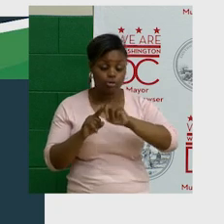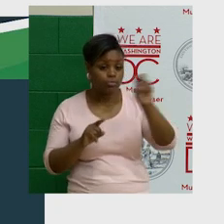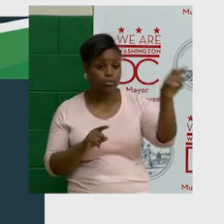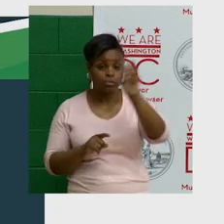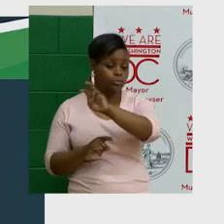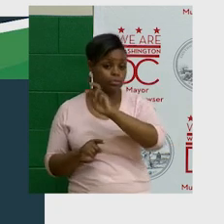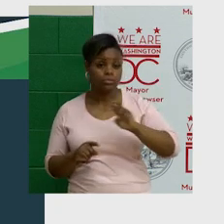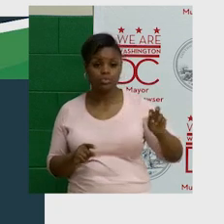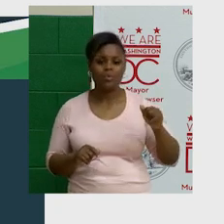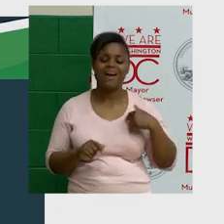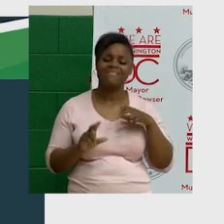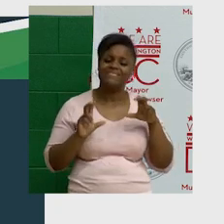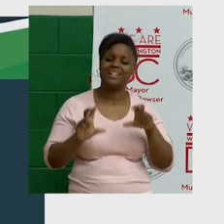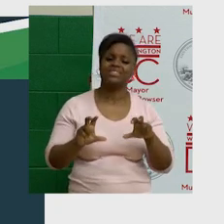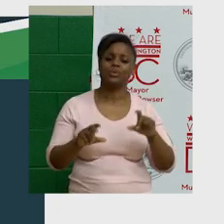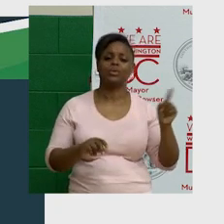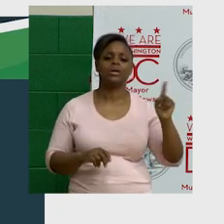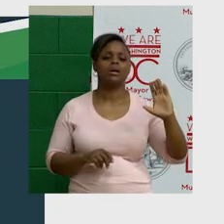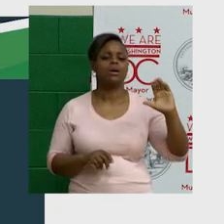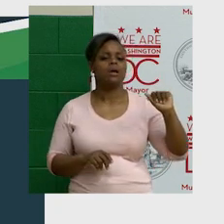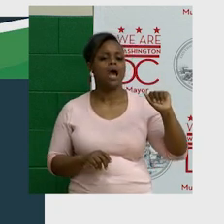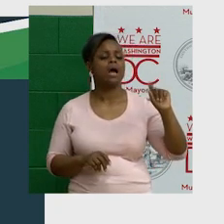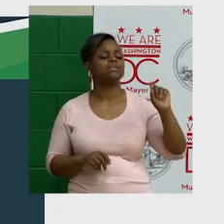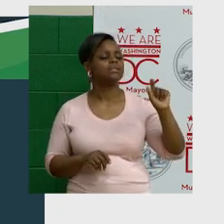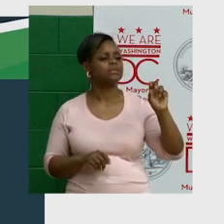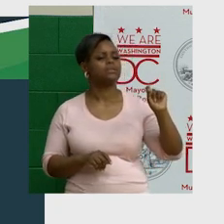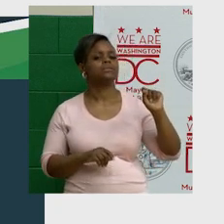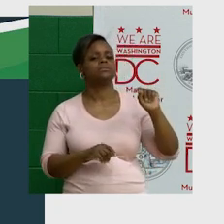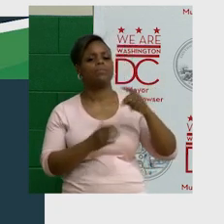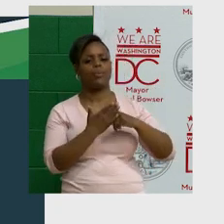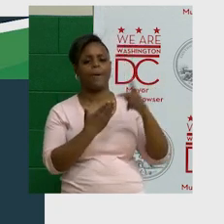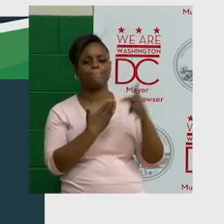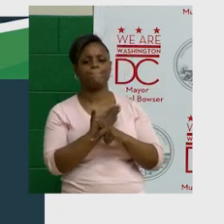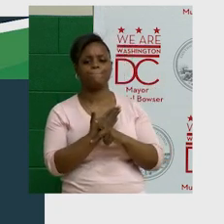so we invested in the cadet program. We invested in